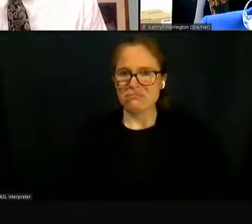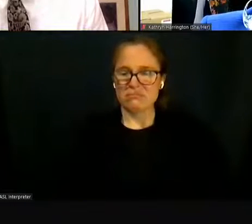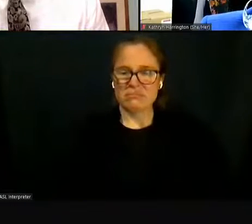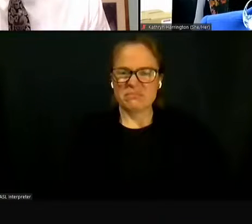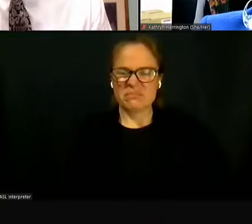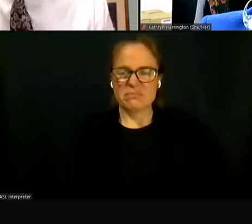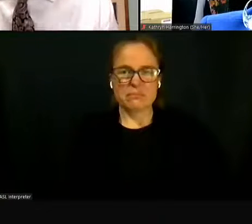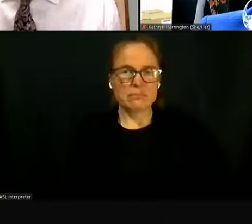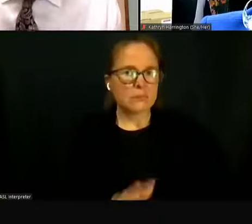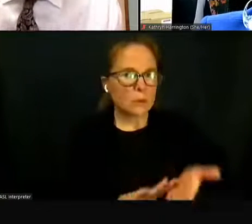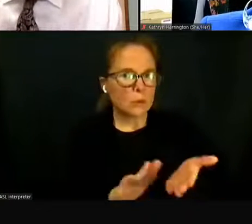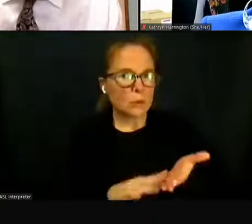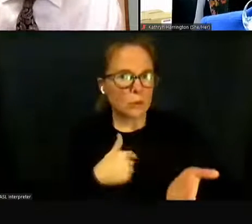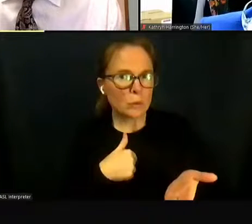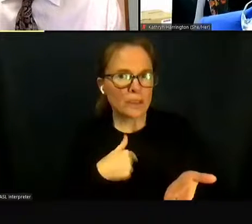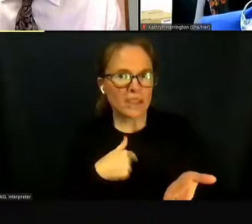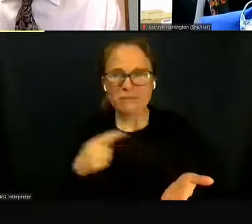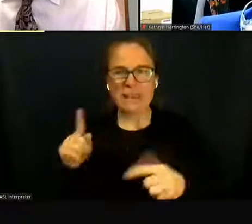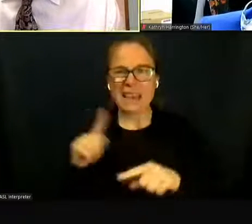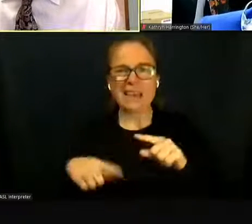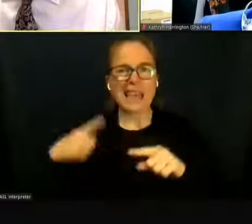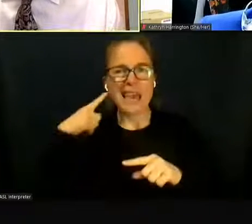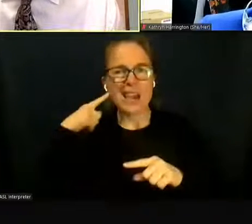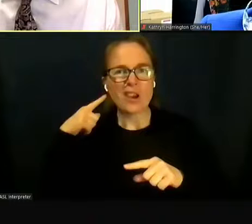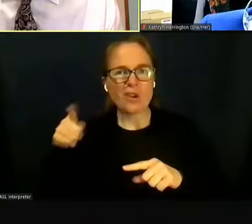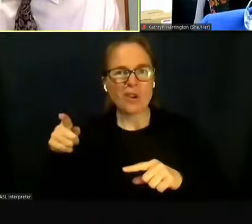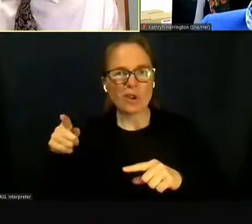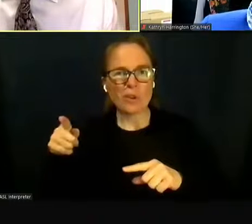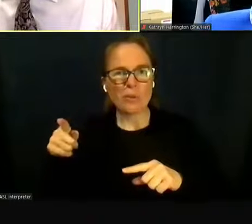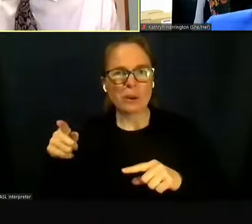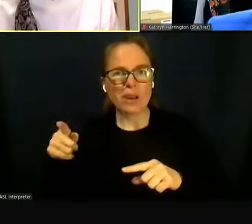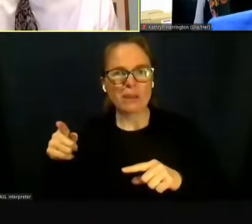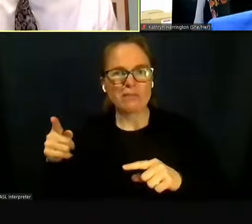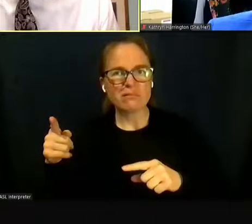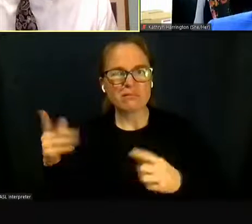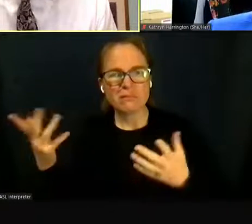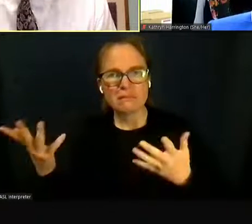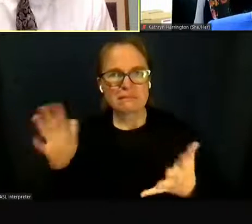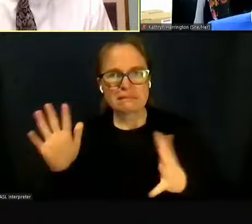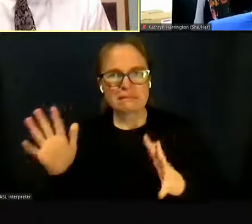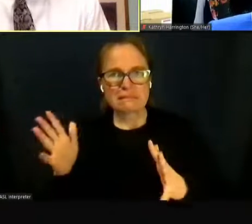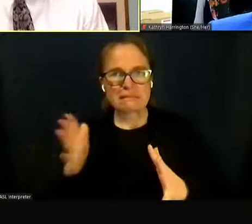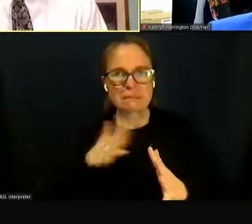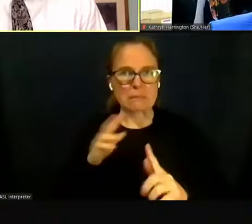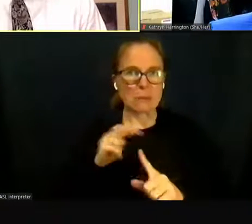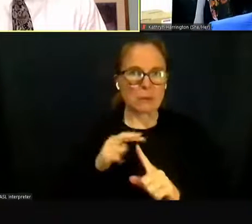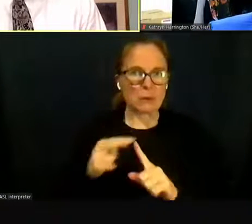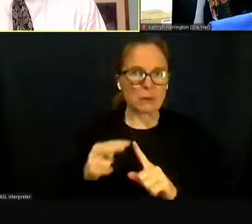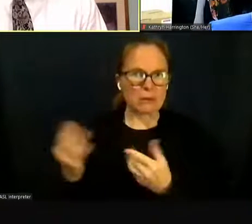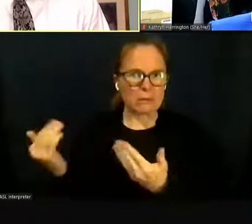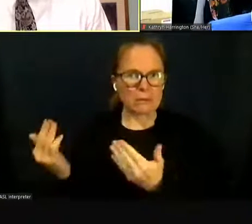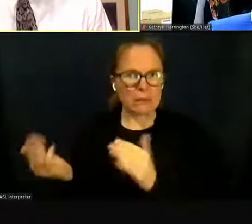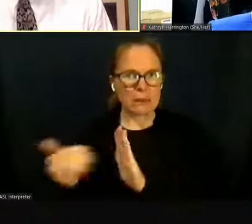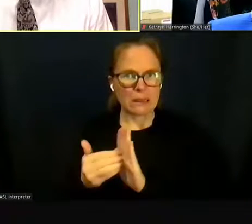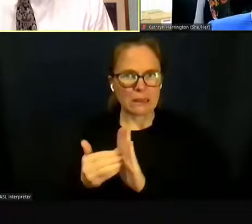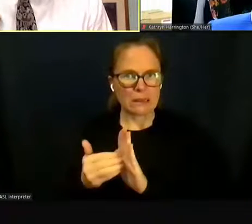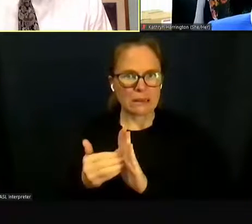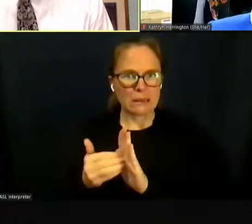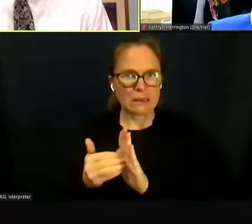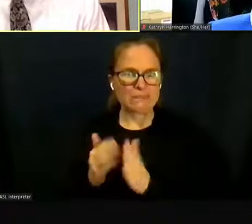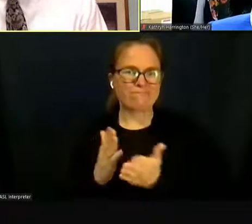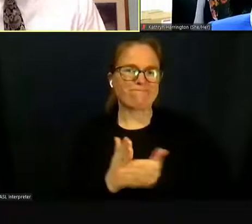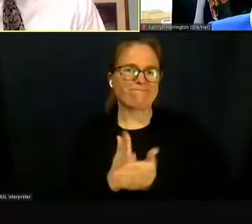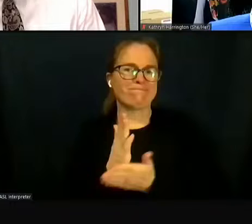Pardon me? You were breaking up just a bit, at least on my end, towards the end. All right, I'm